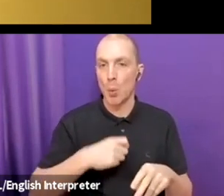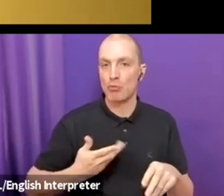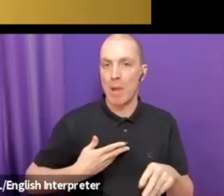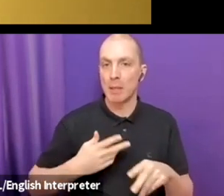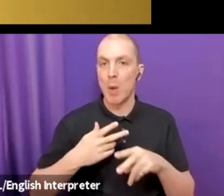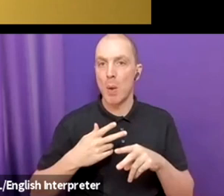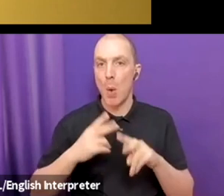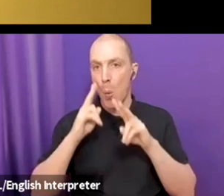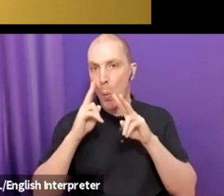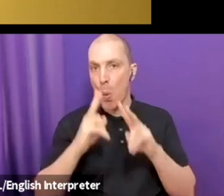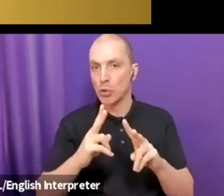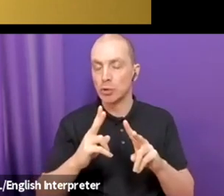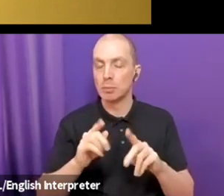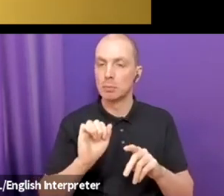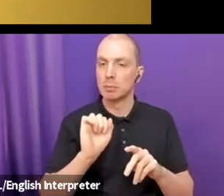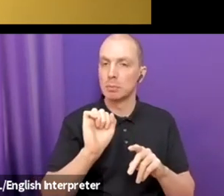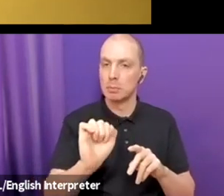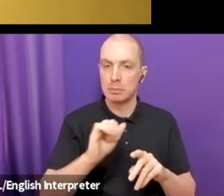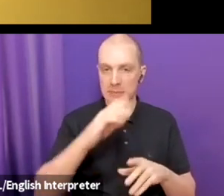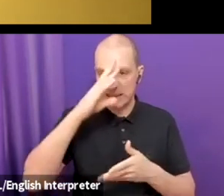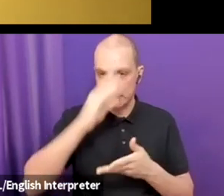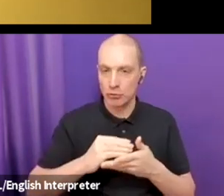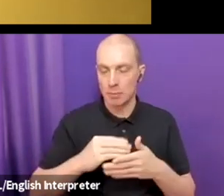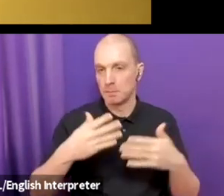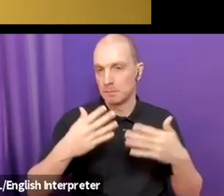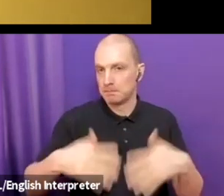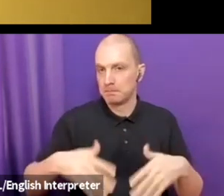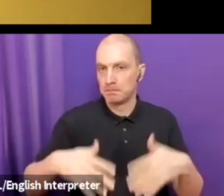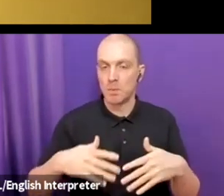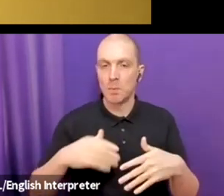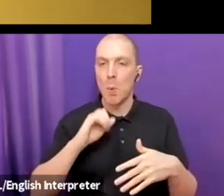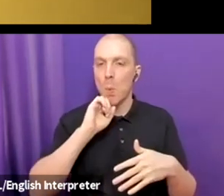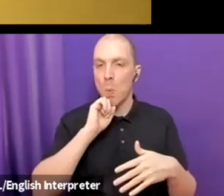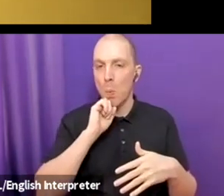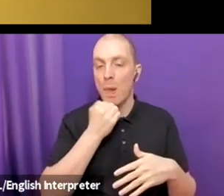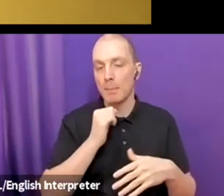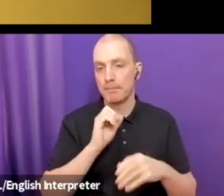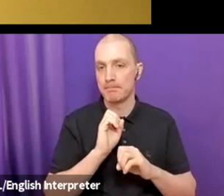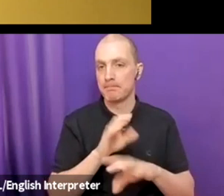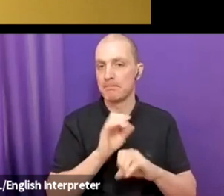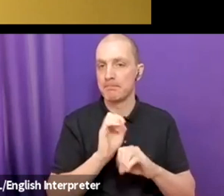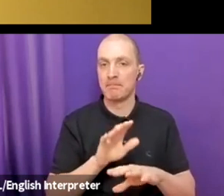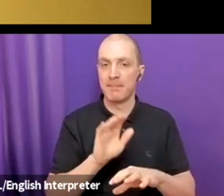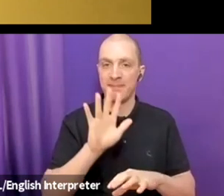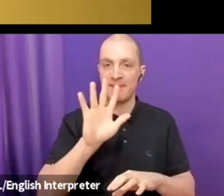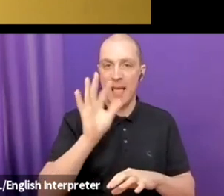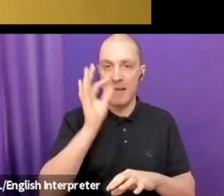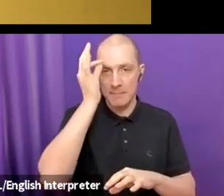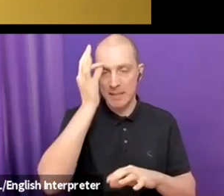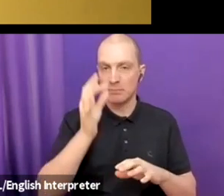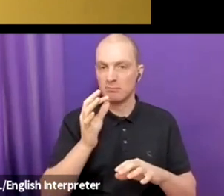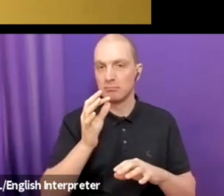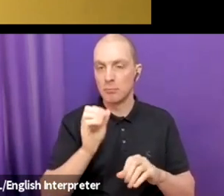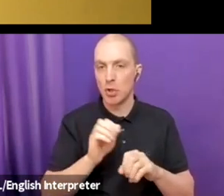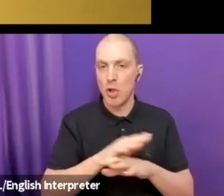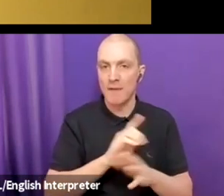important to hear from her. So in the next 5 minutes, I will give you an overview of the UPR,